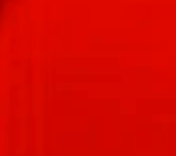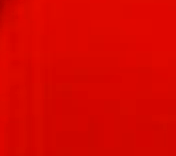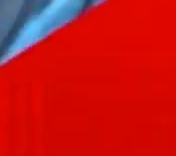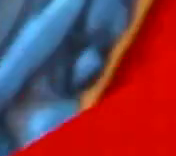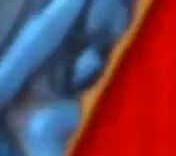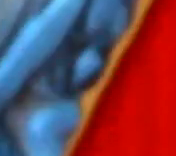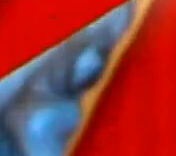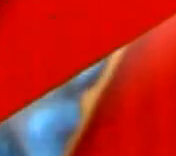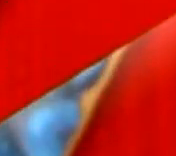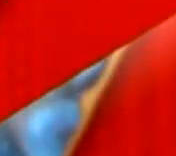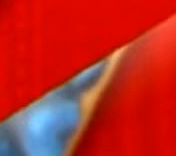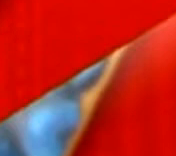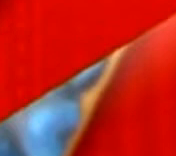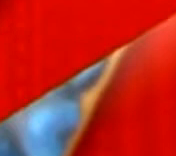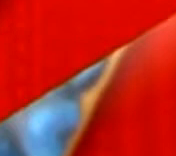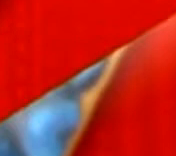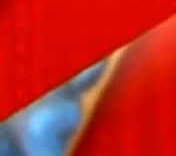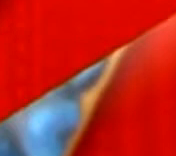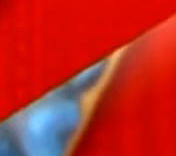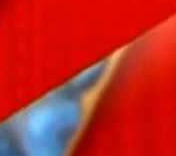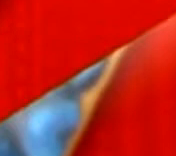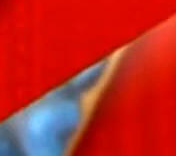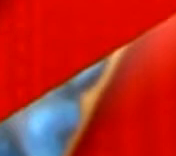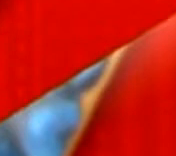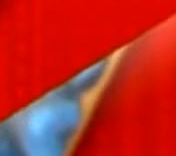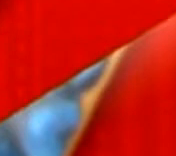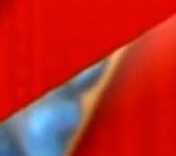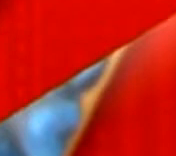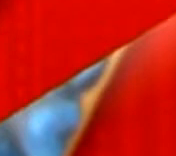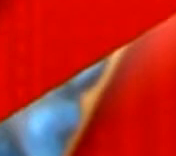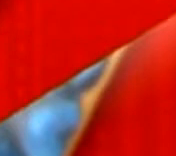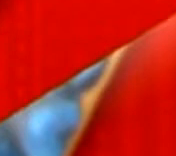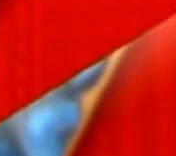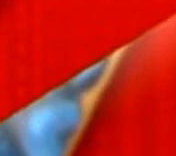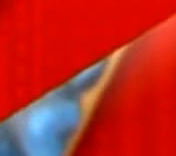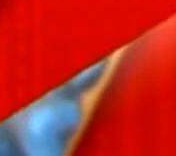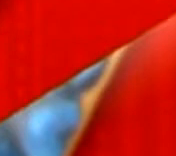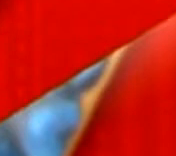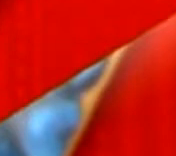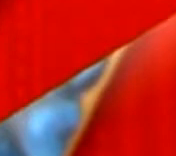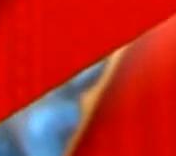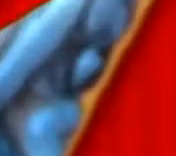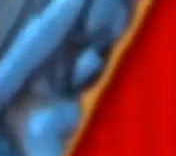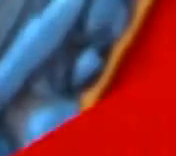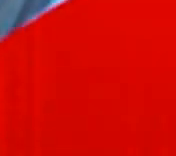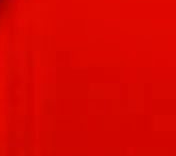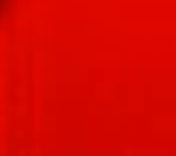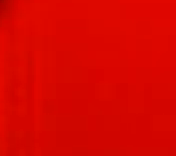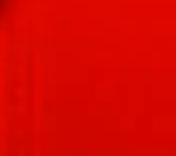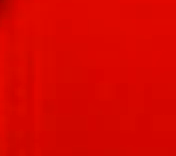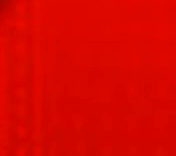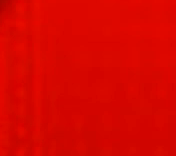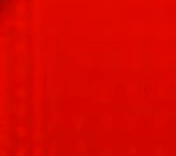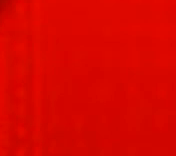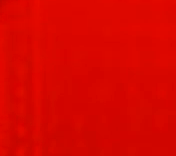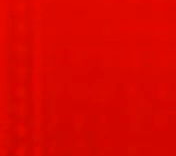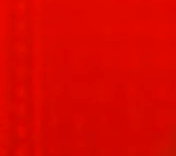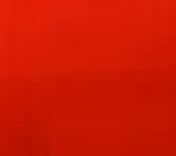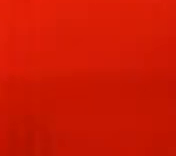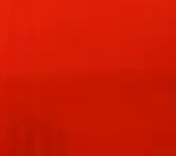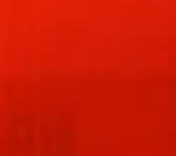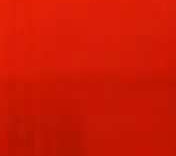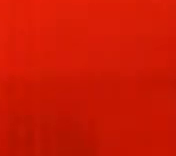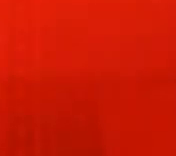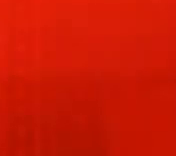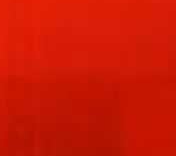Quiero amarte de una forma diferente, de otro modo, nunca